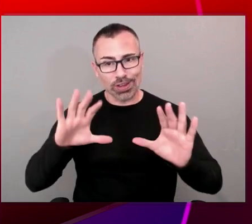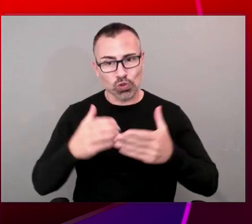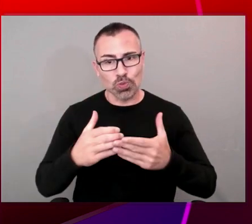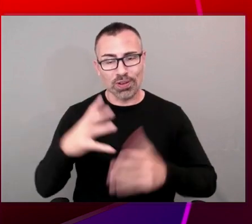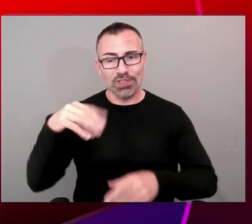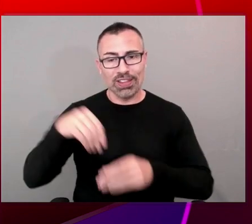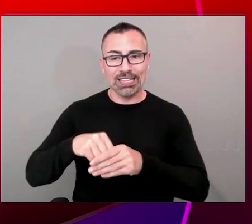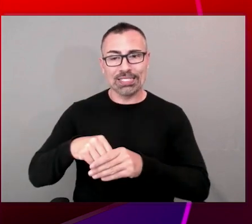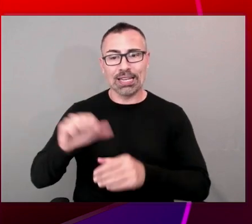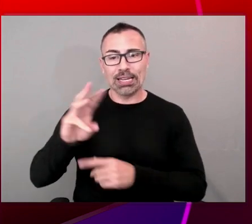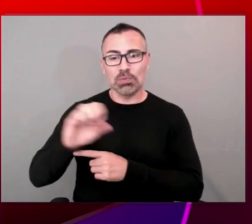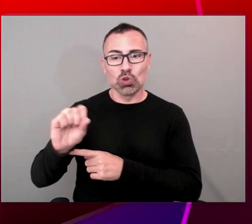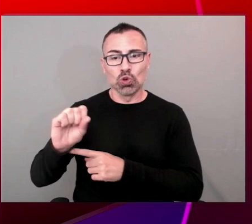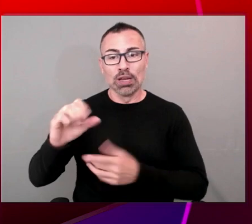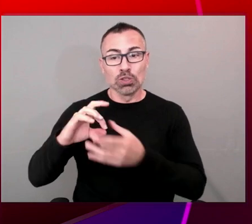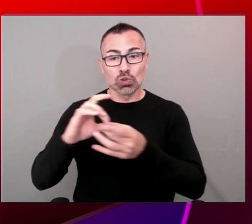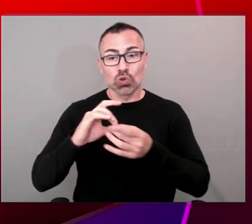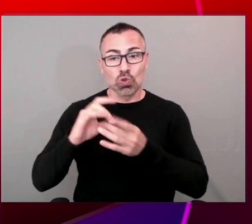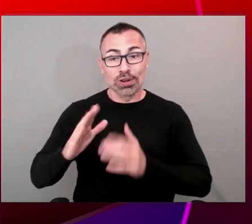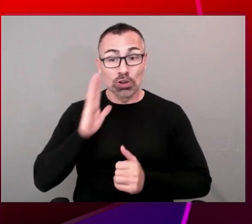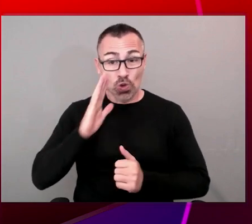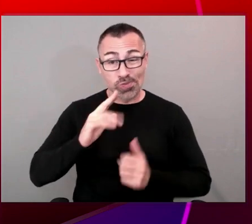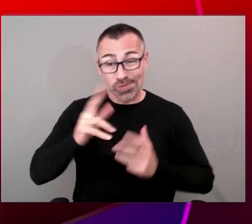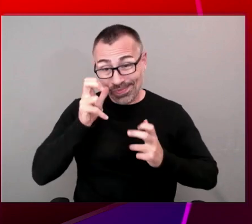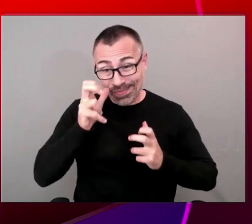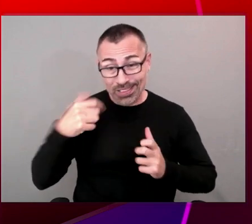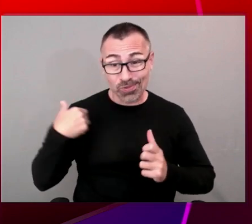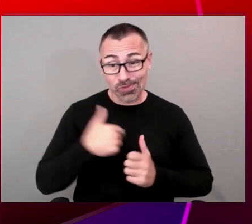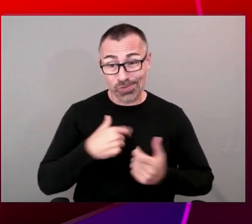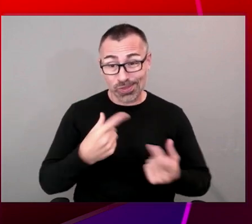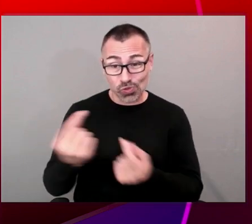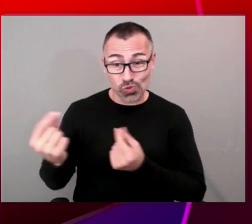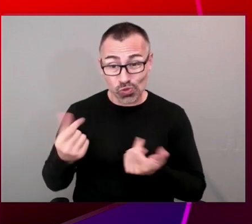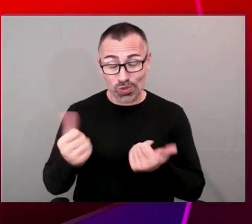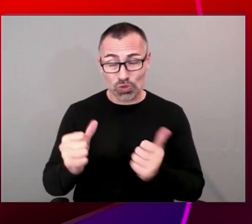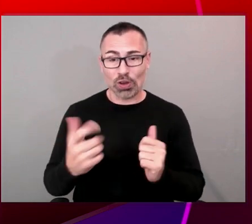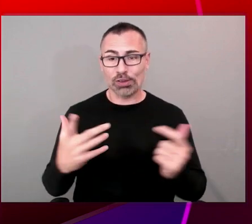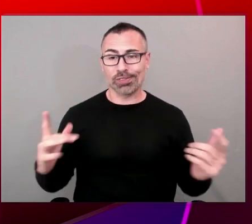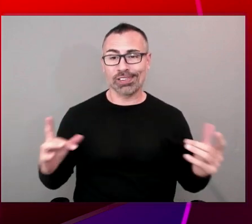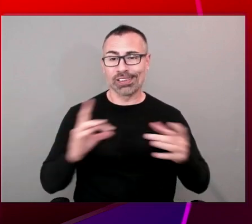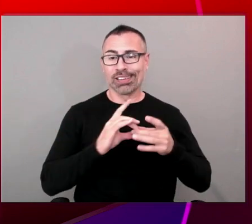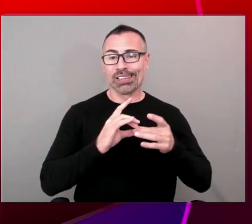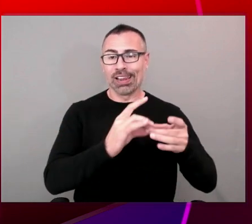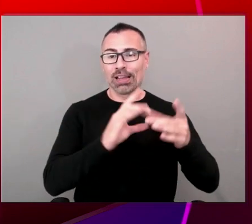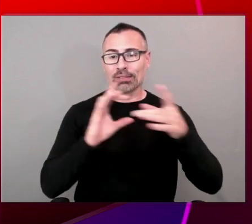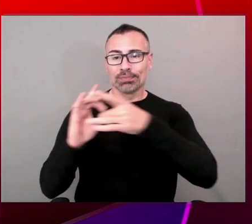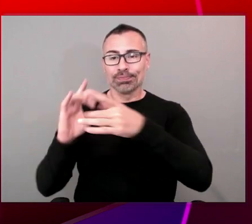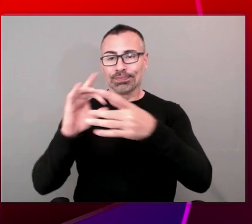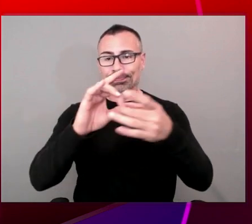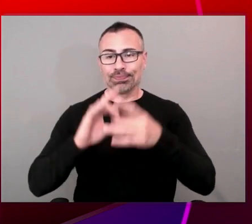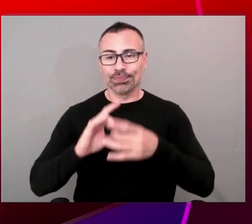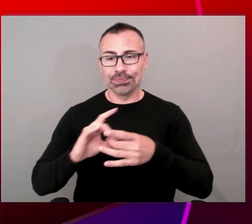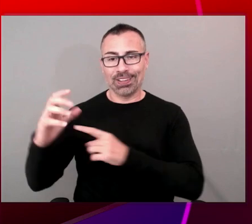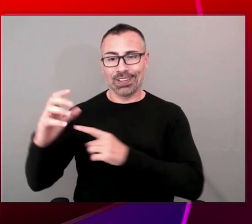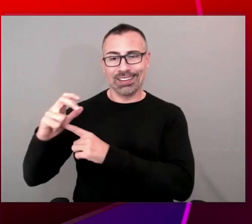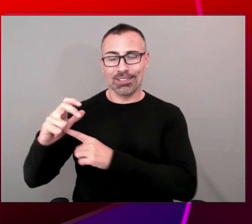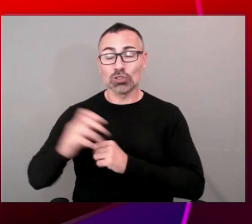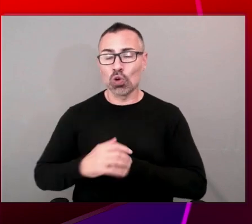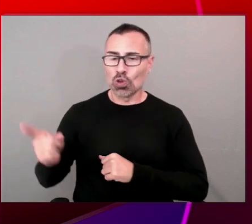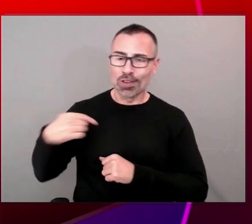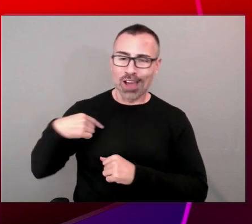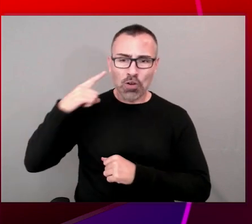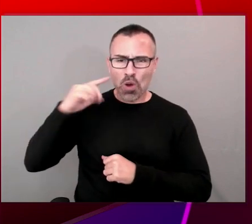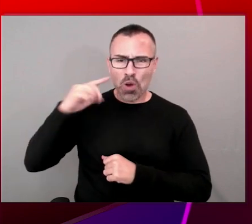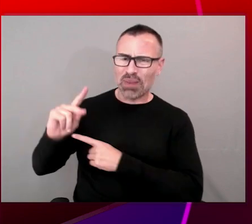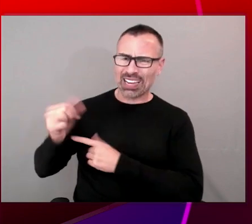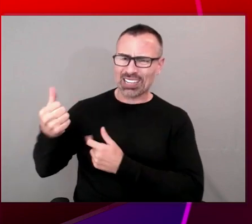will listen to what we're doing and figure out how to connect heroes when there's like, oh, I've heard Mike is trying out this new